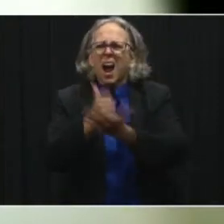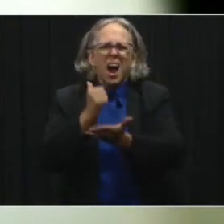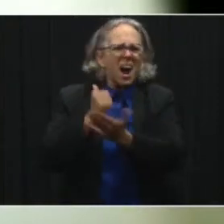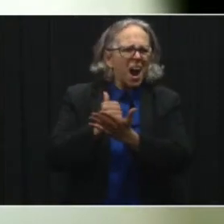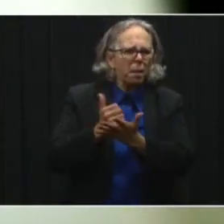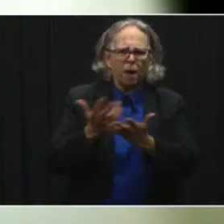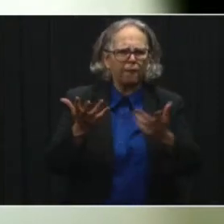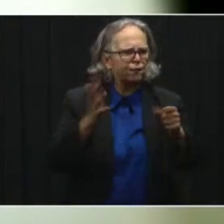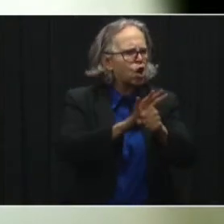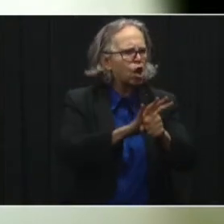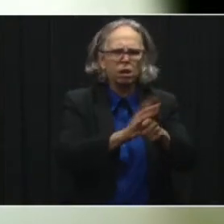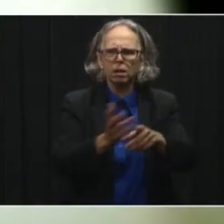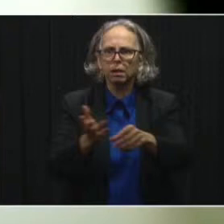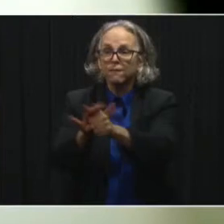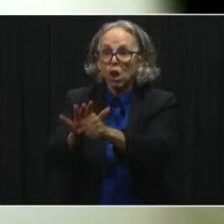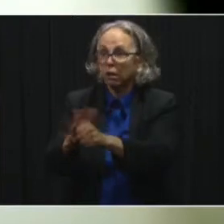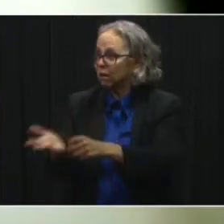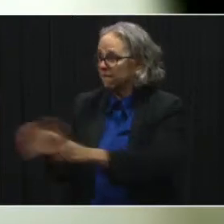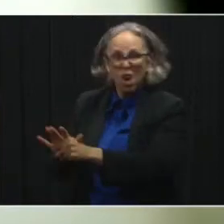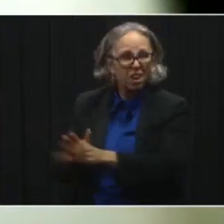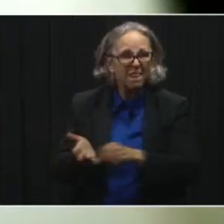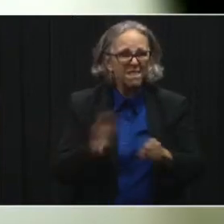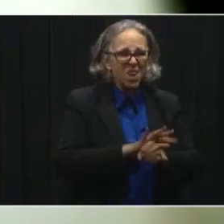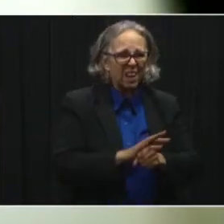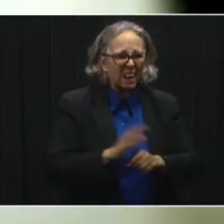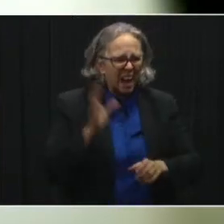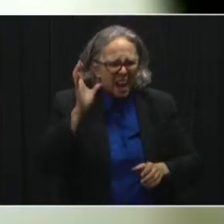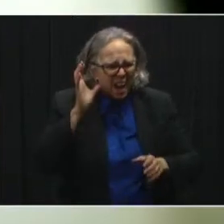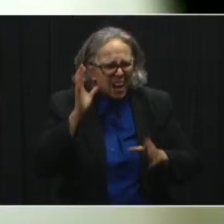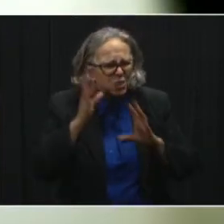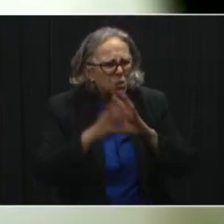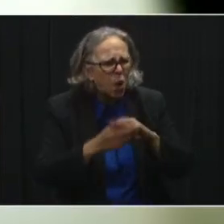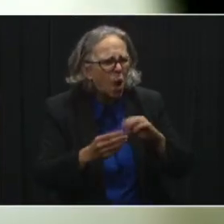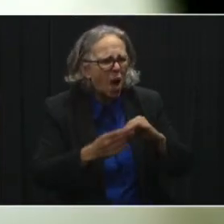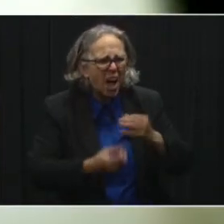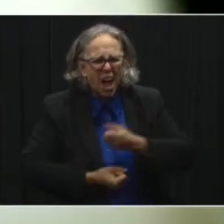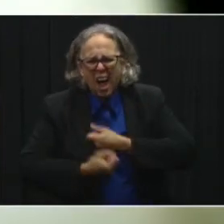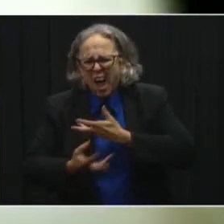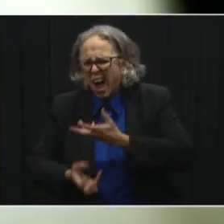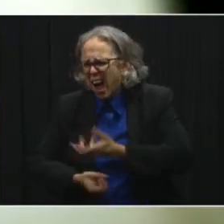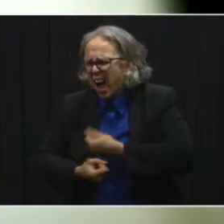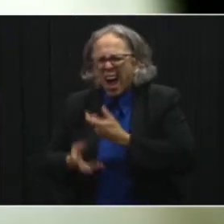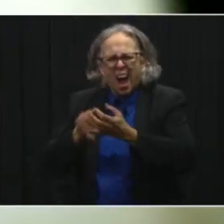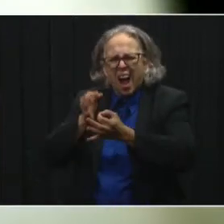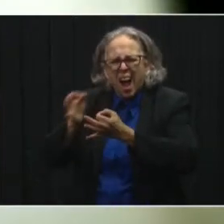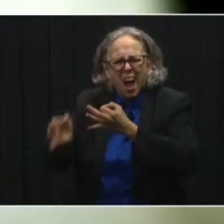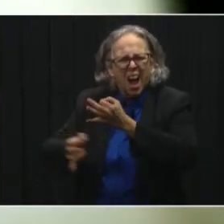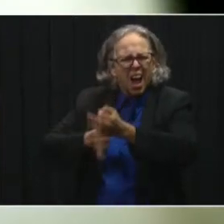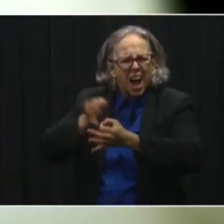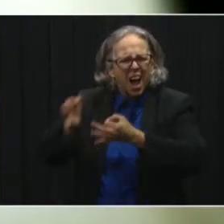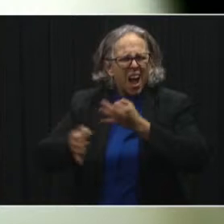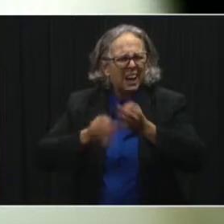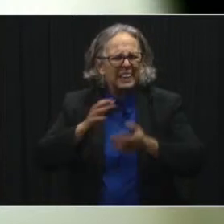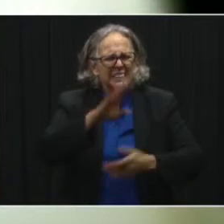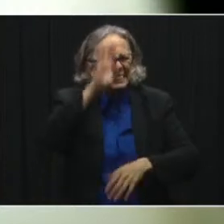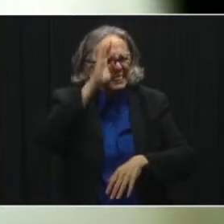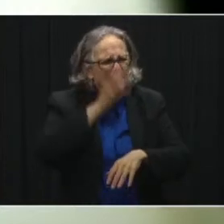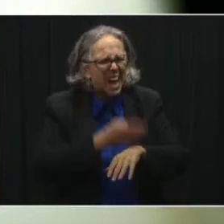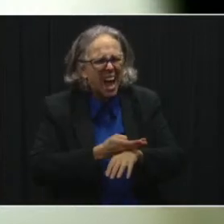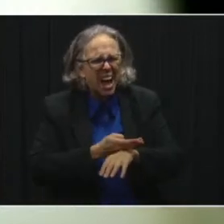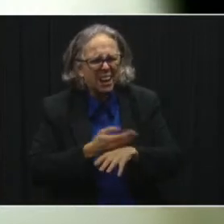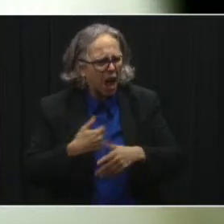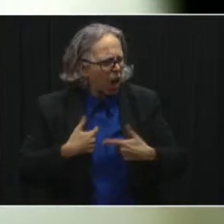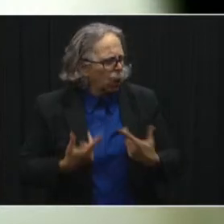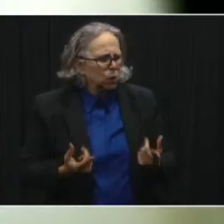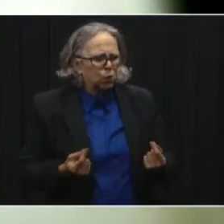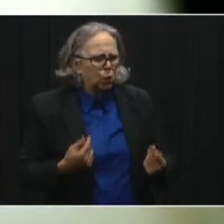point was just listen to him tell his story, outlining so many beautiful details about his incredible son and his family. That was the remaining thing I